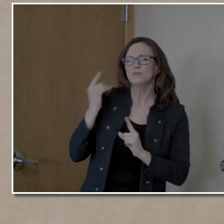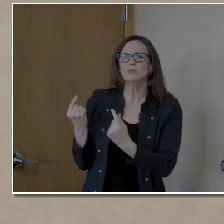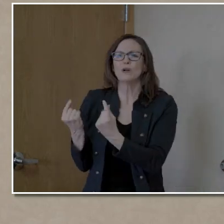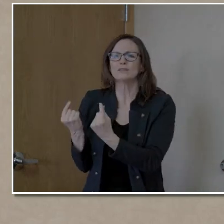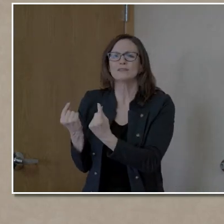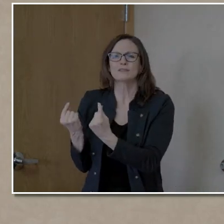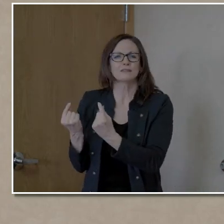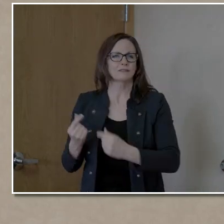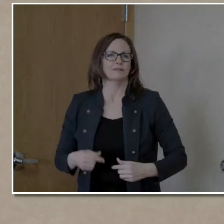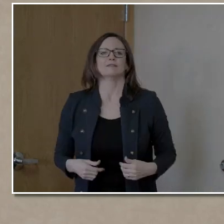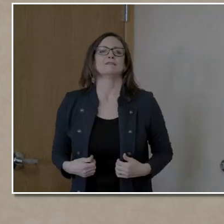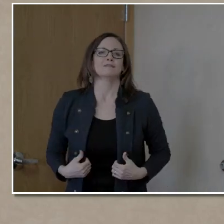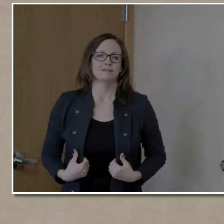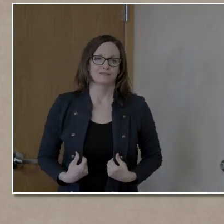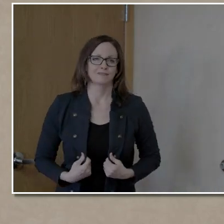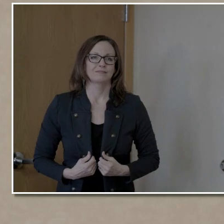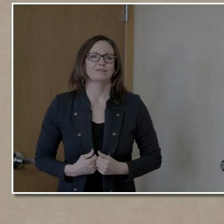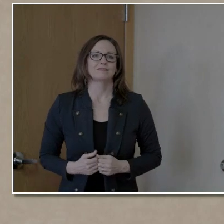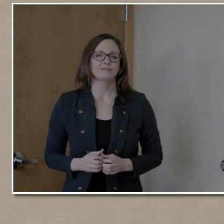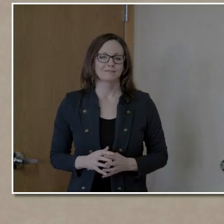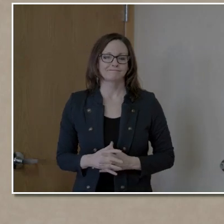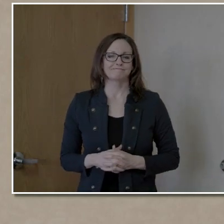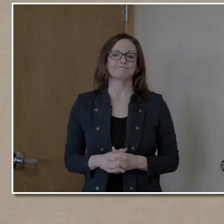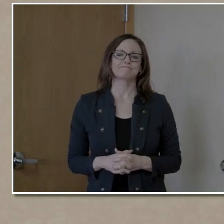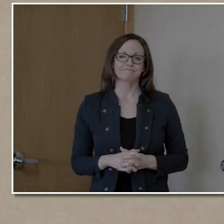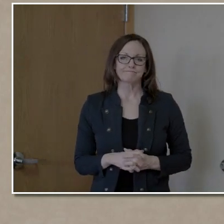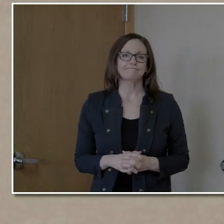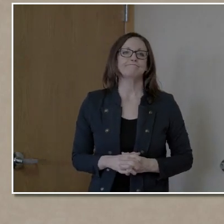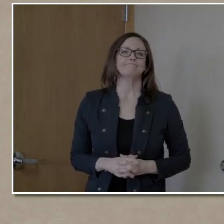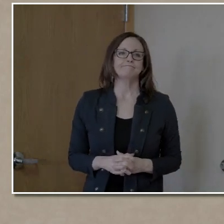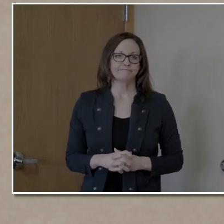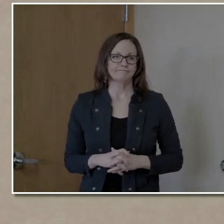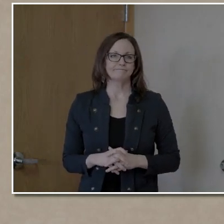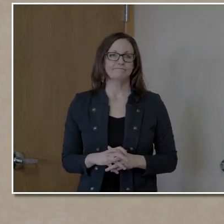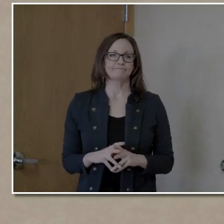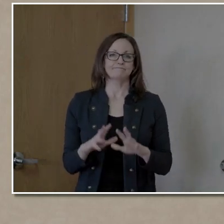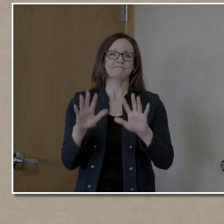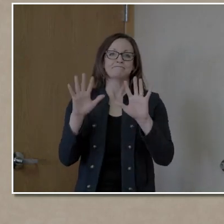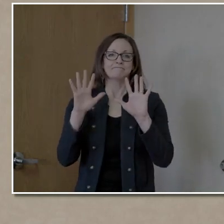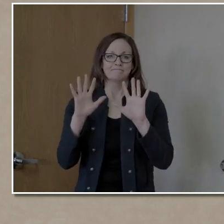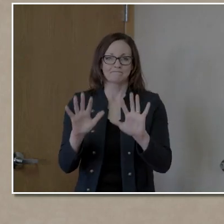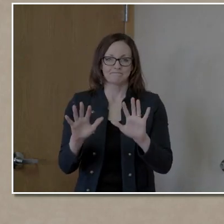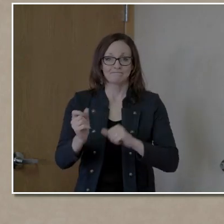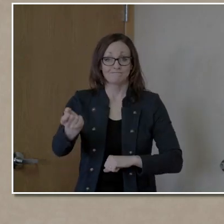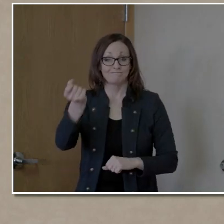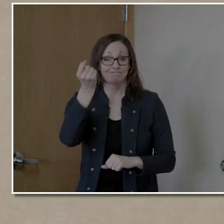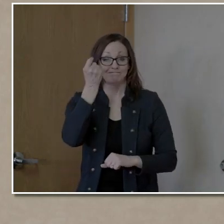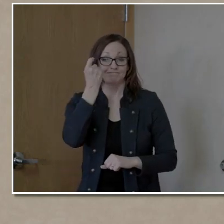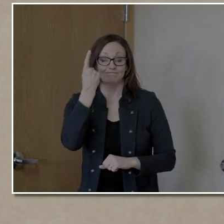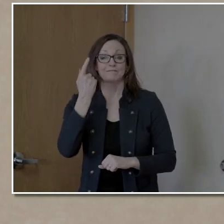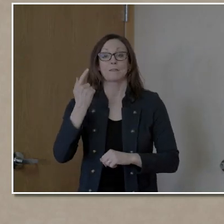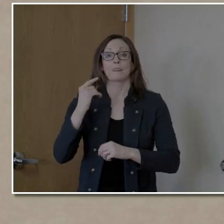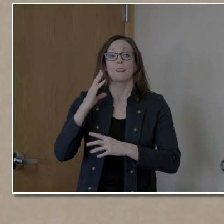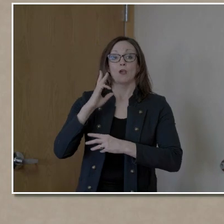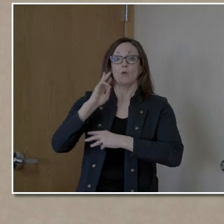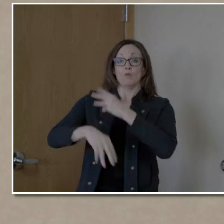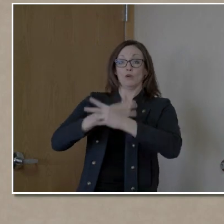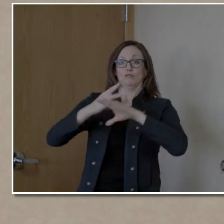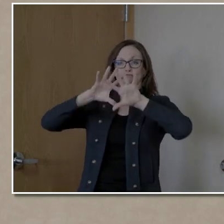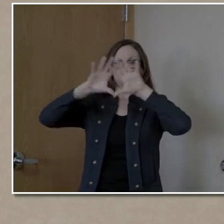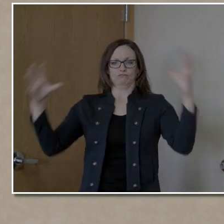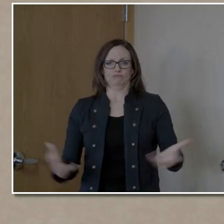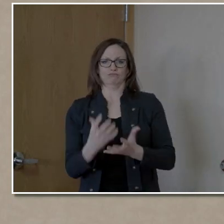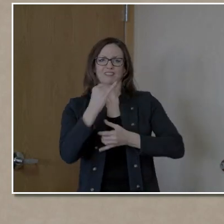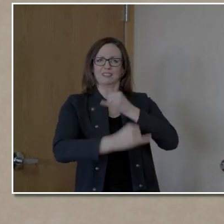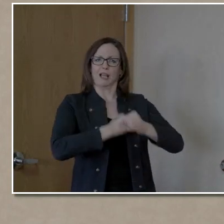available to get both medical care and testing if they were to experience the symptoms of COVID-19. In